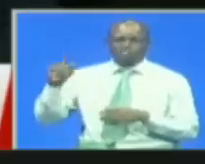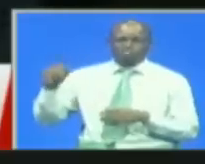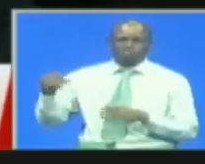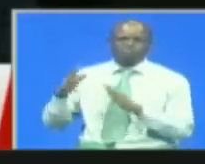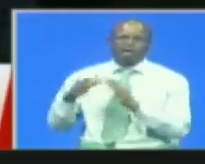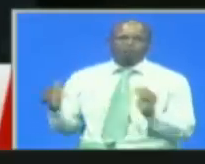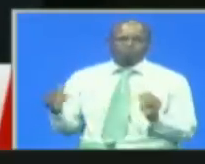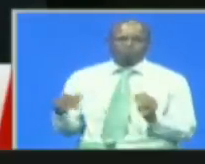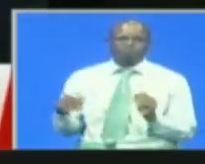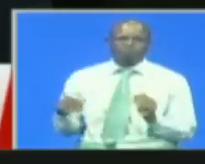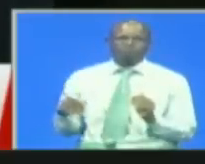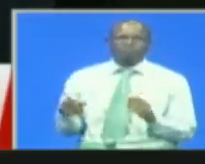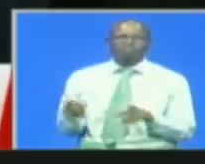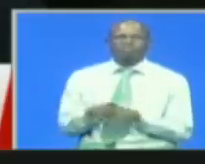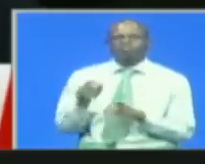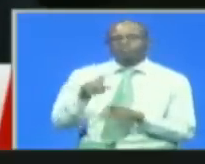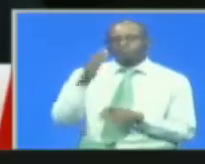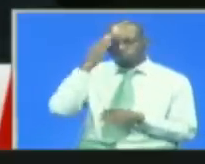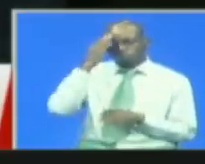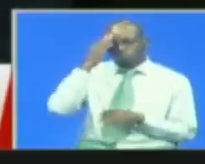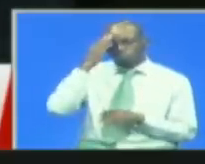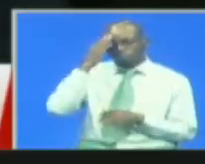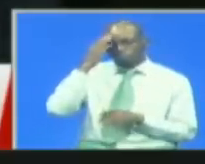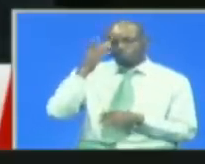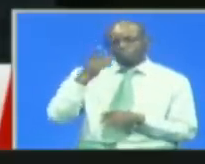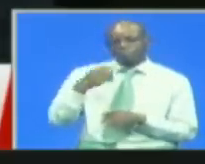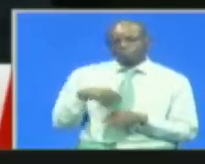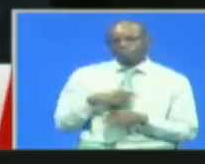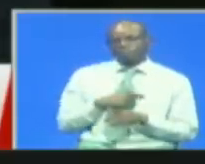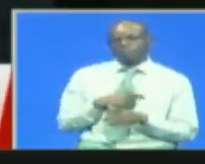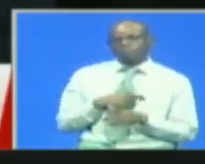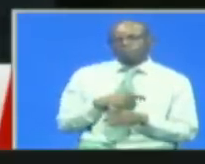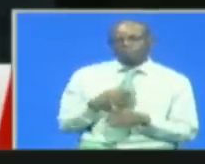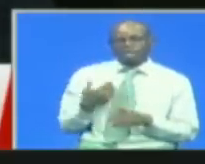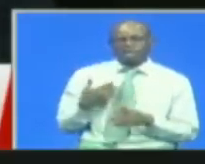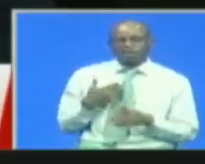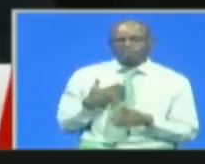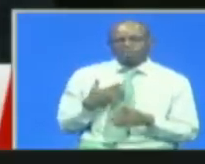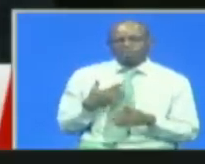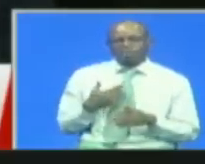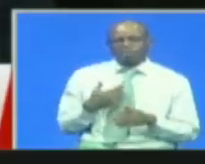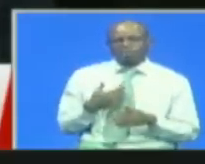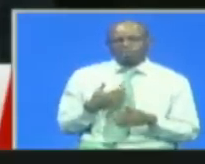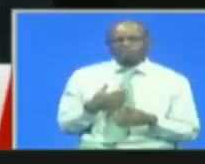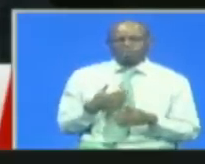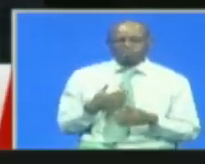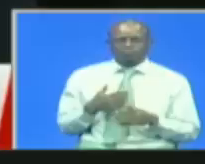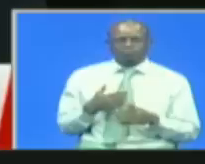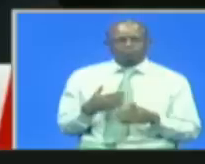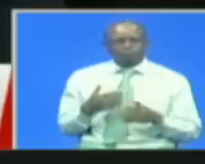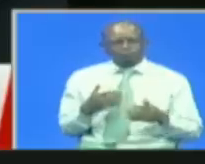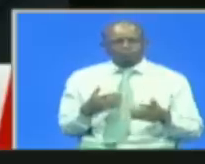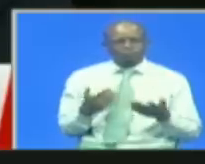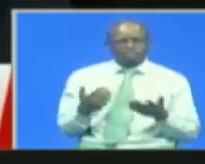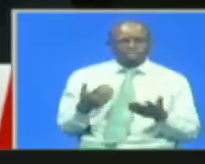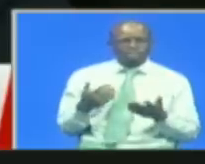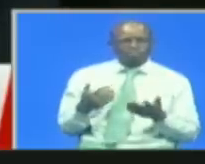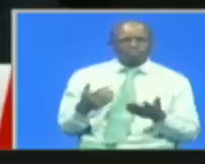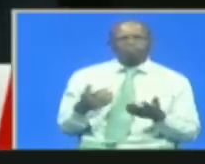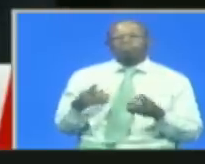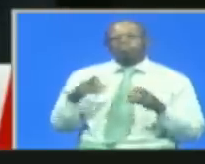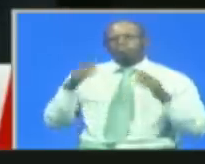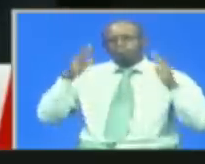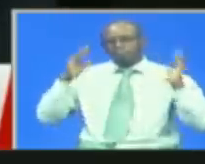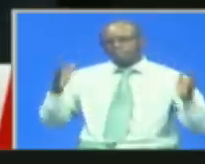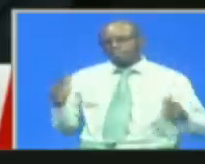You know, as you know, we have this unflattering distinction of having the biggest slums in